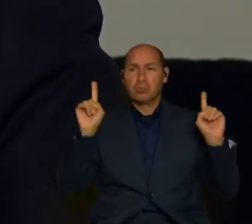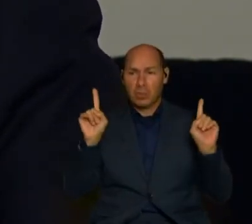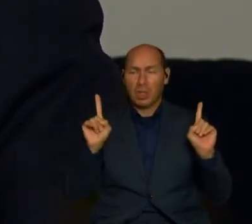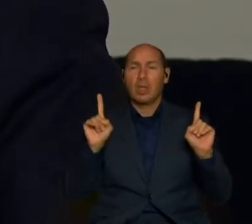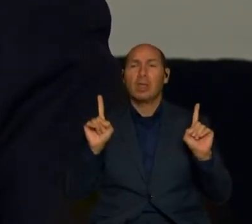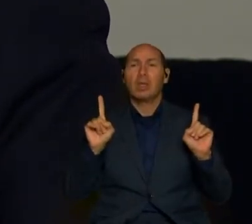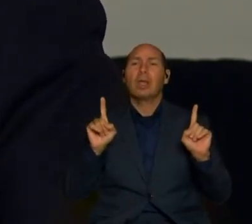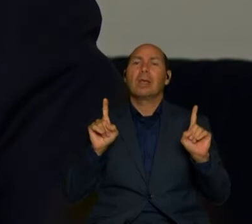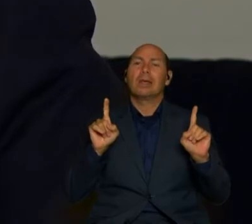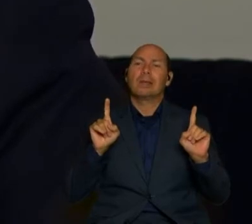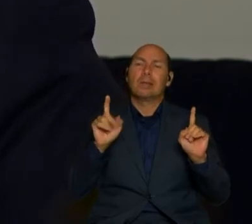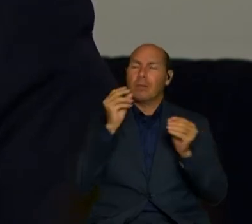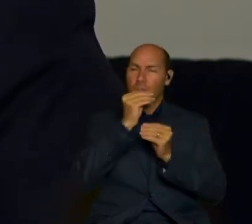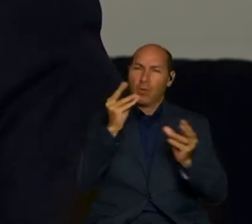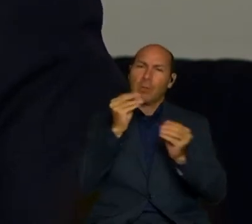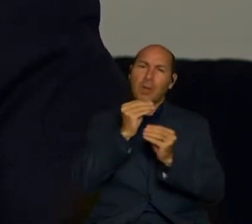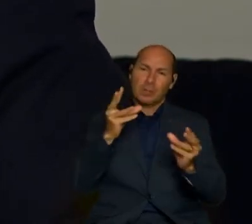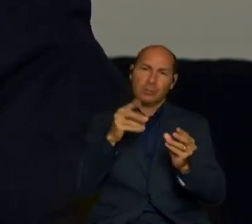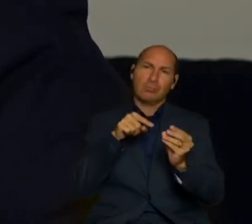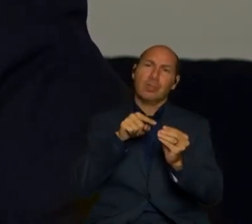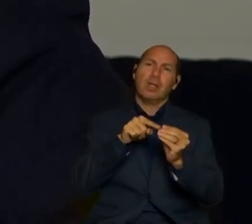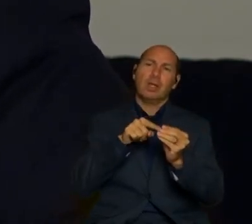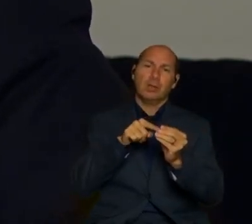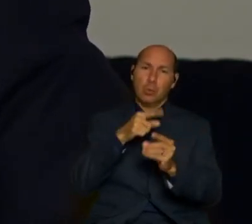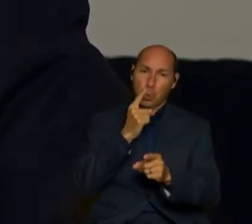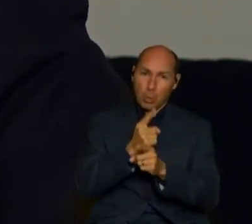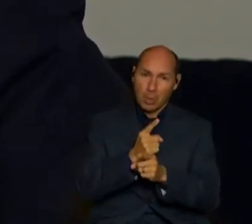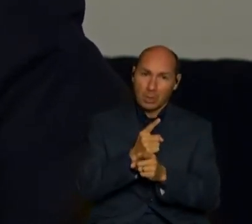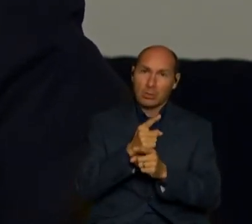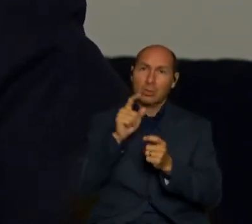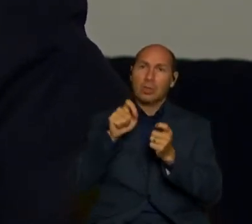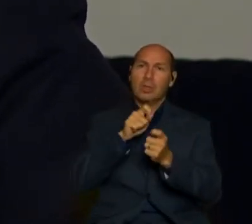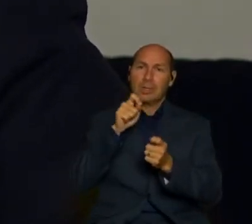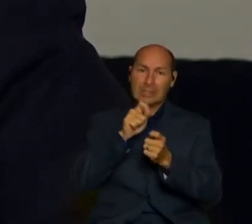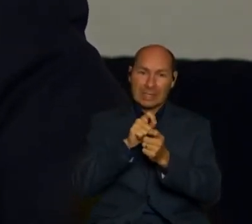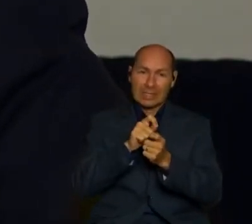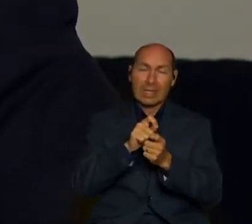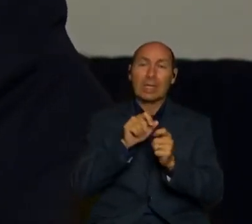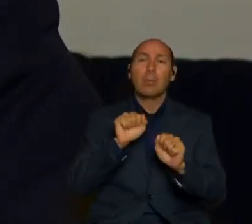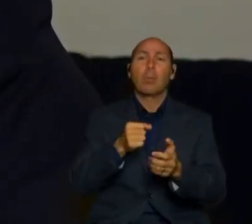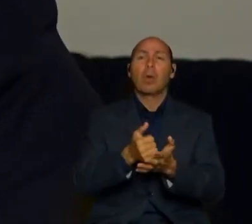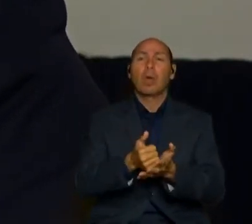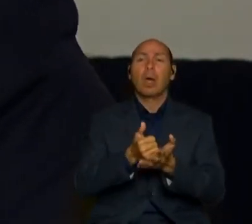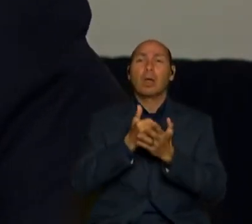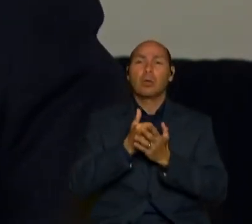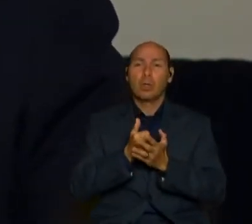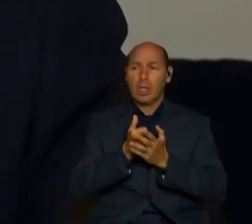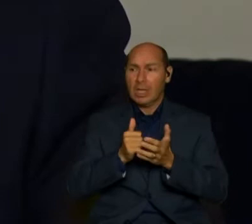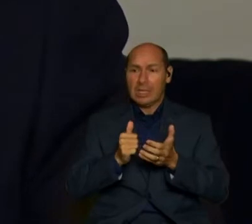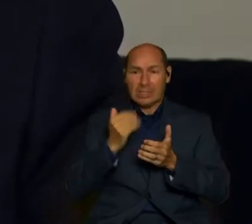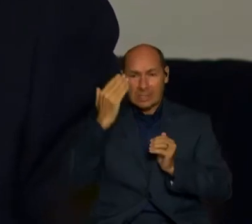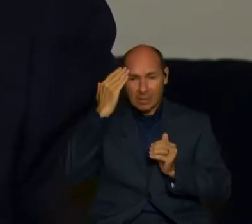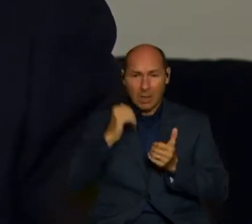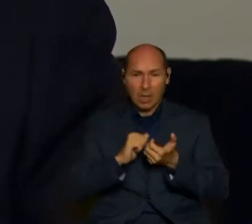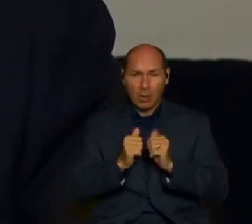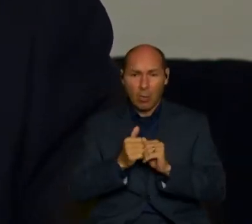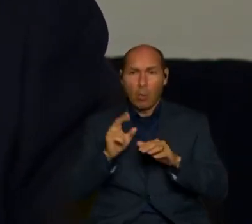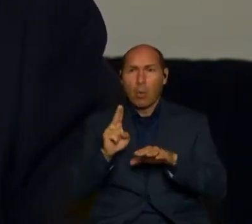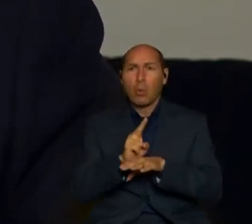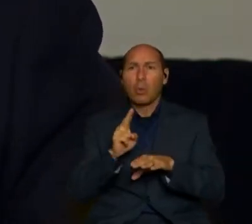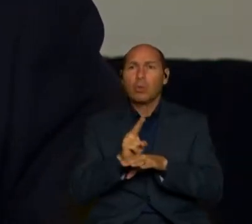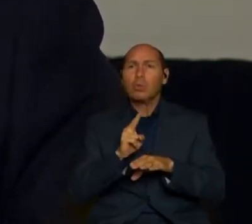and information that is actionable, information that's useful, and then the tools and the mechanism to